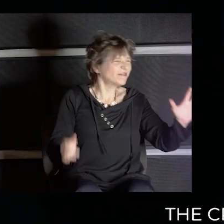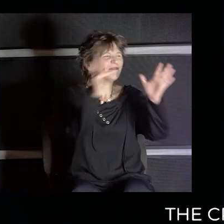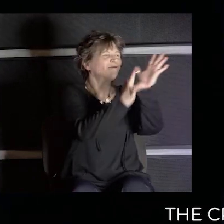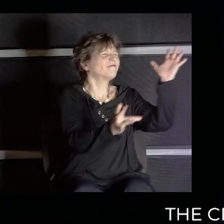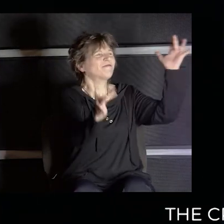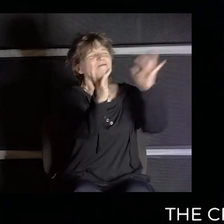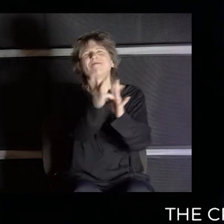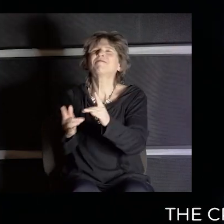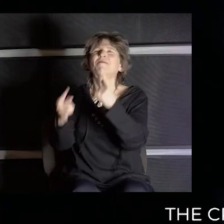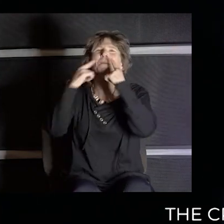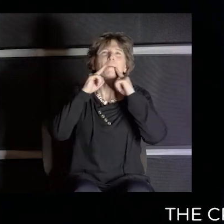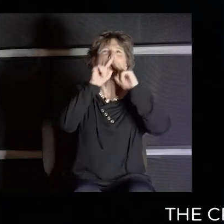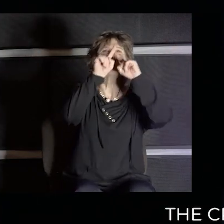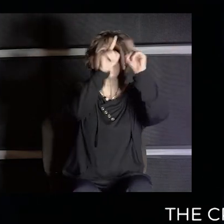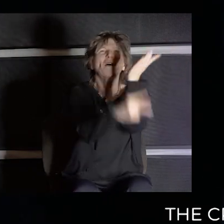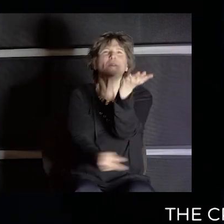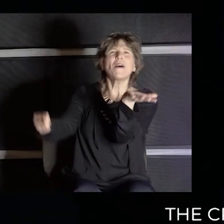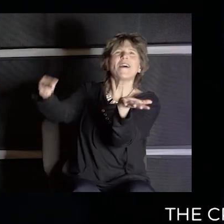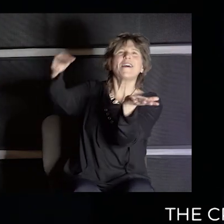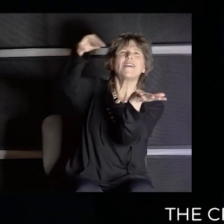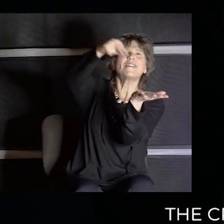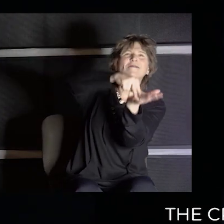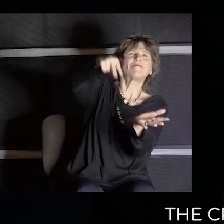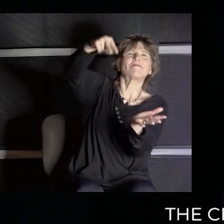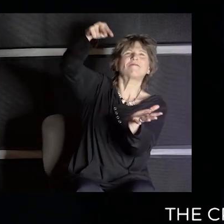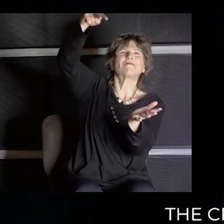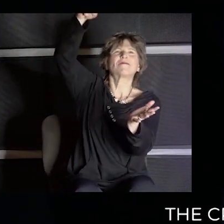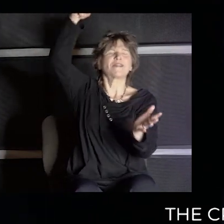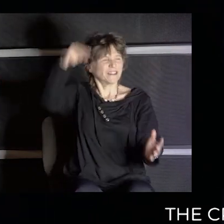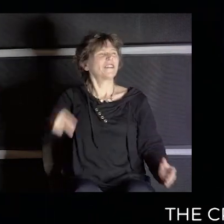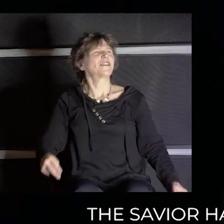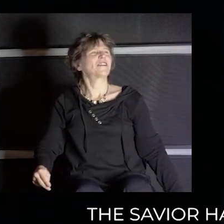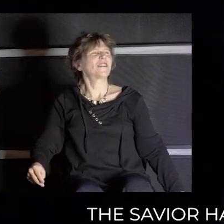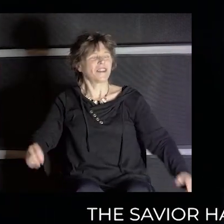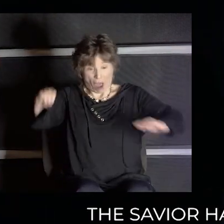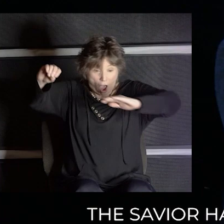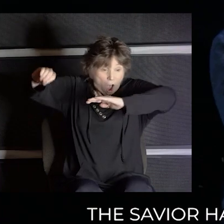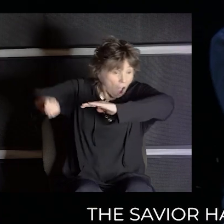The cross has the final word.